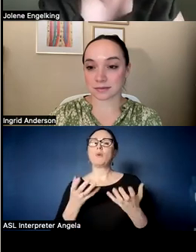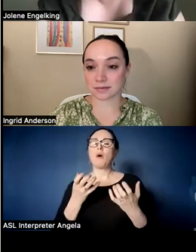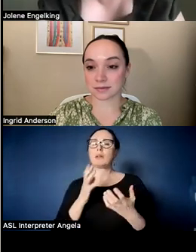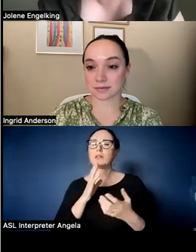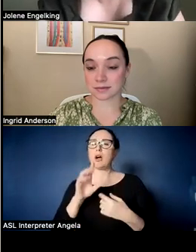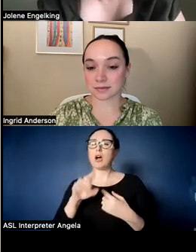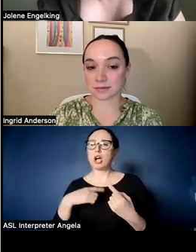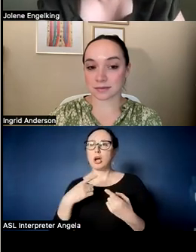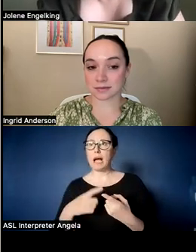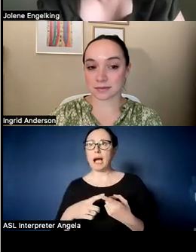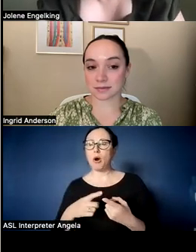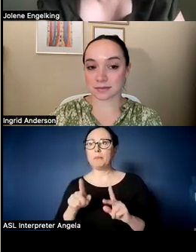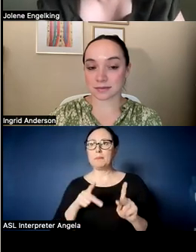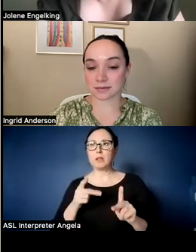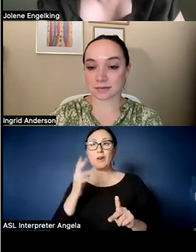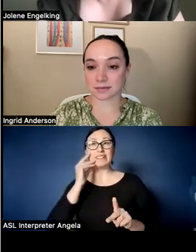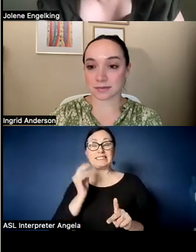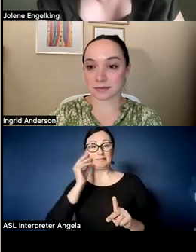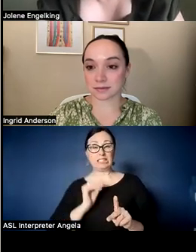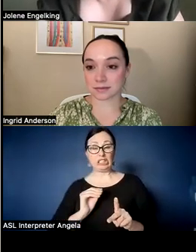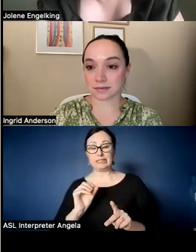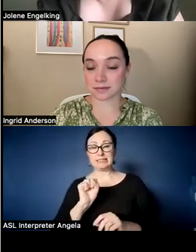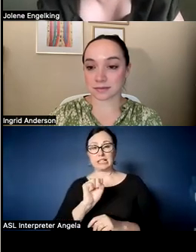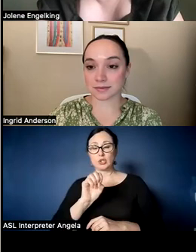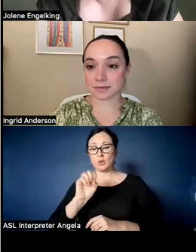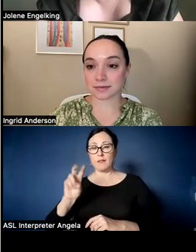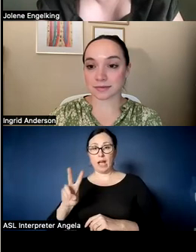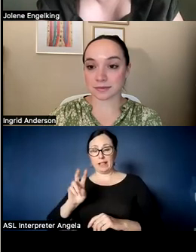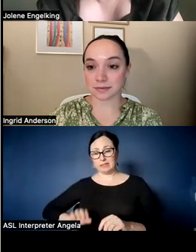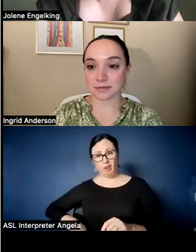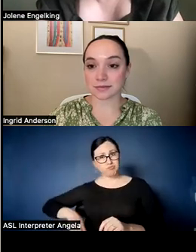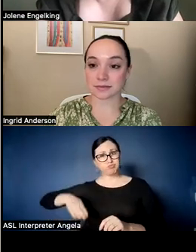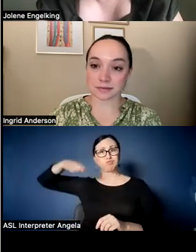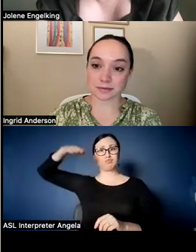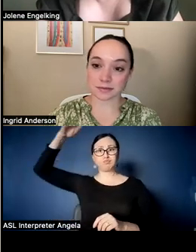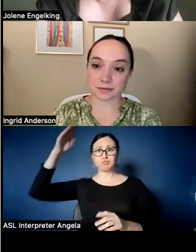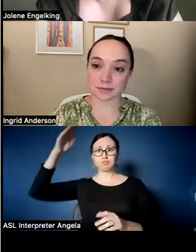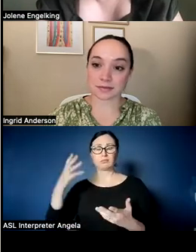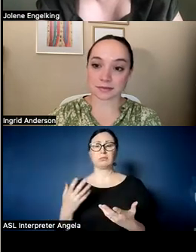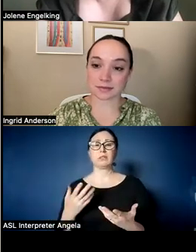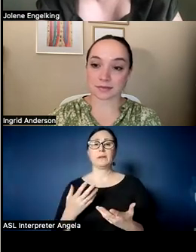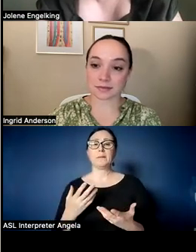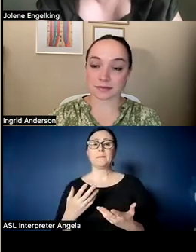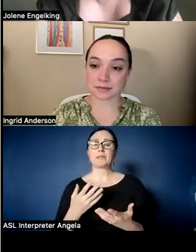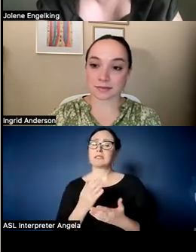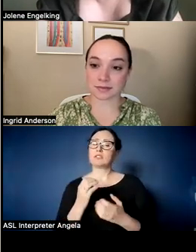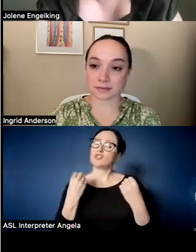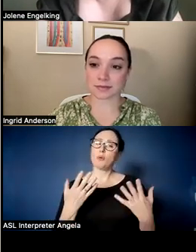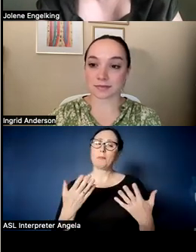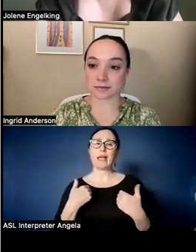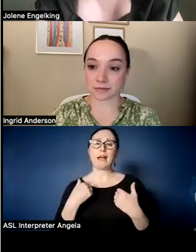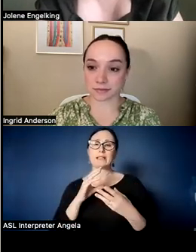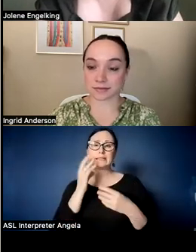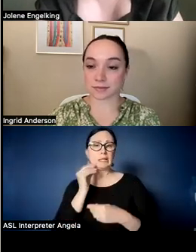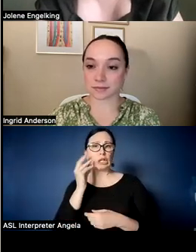the lifespan, and thinking about how so many in our communities have experienced, sexual abuse as a